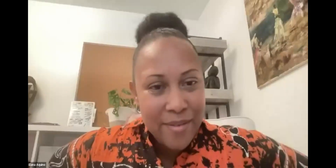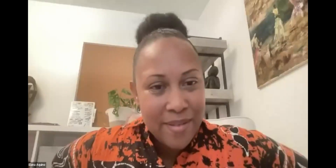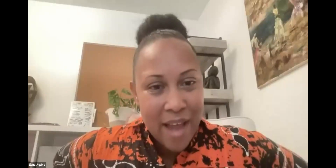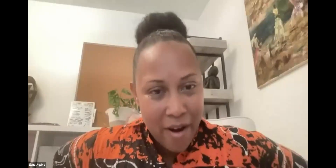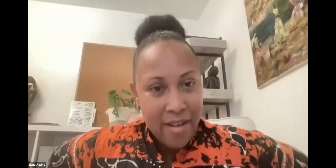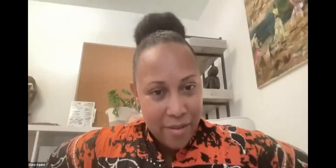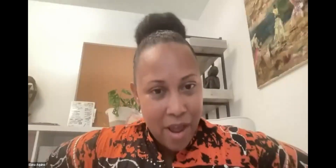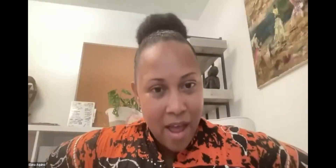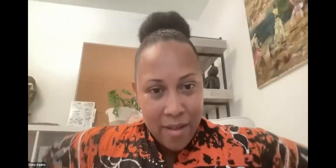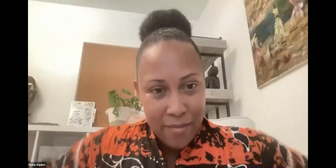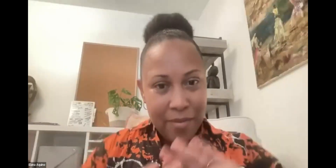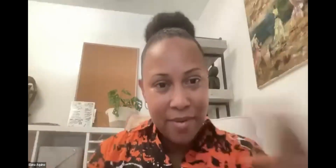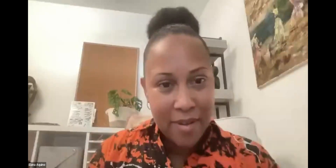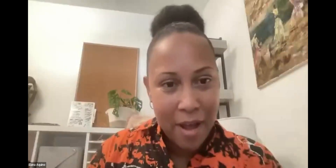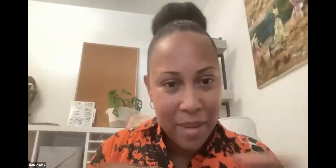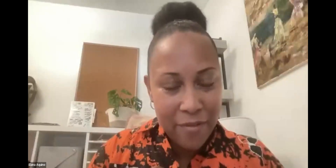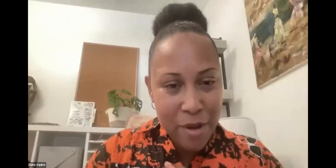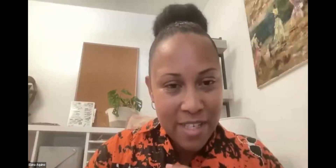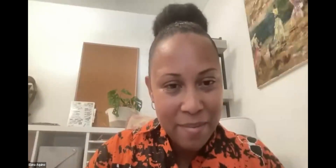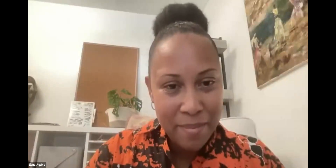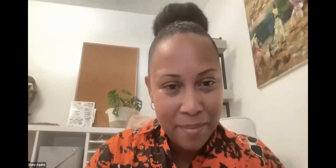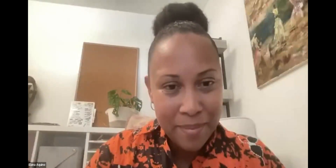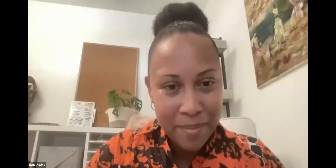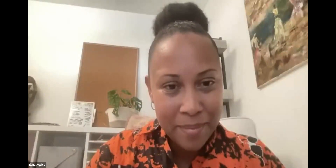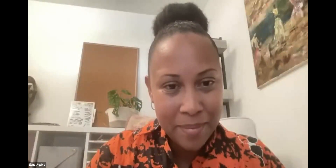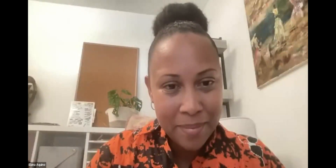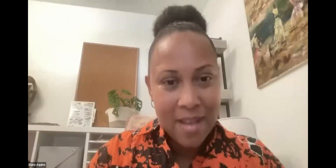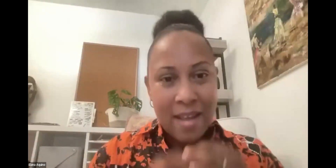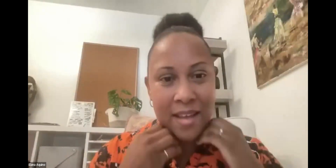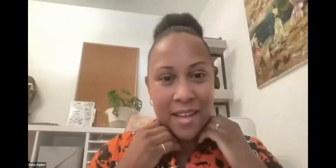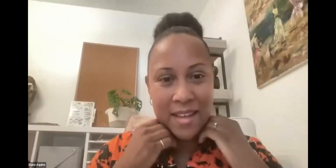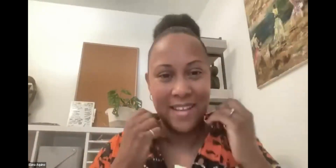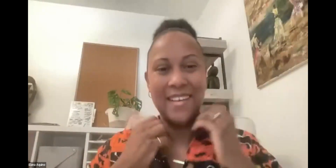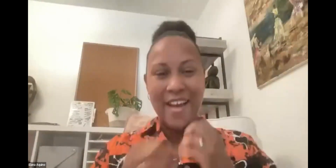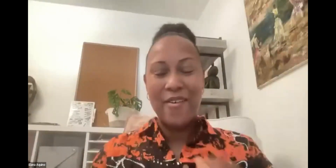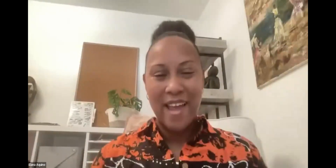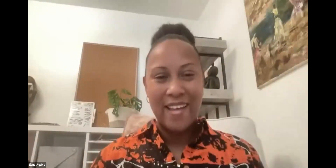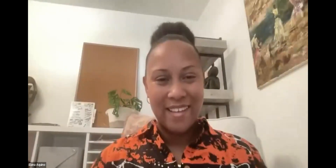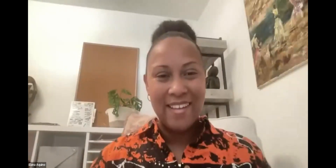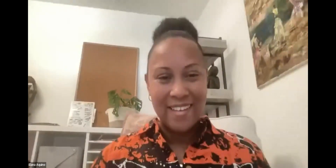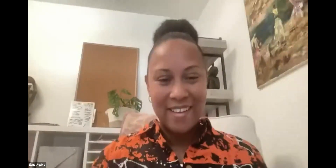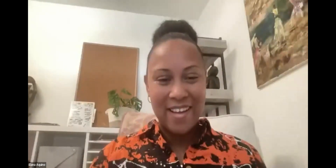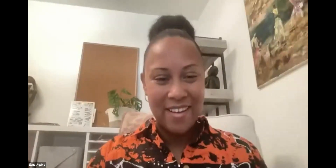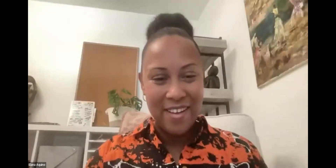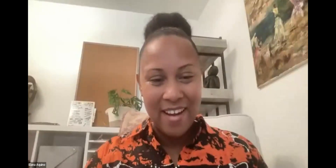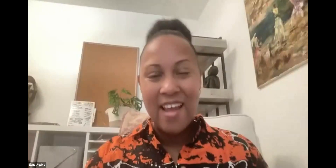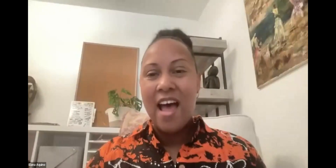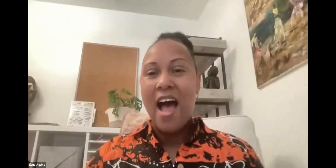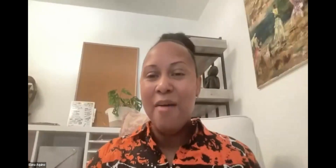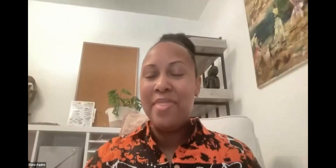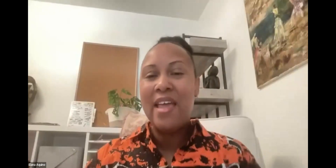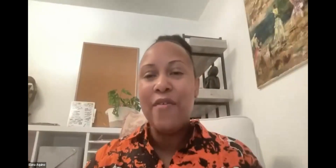Thank you. Sarah, complete from your team? Okay, Good,